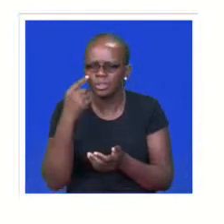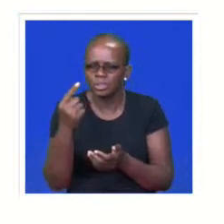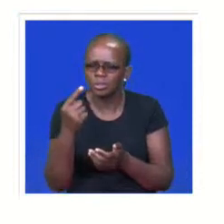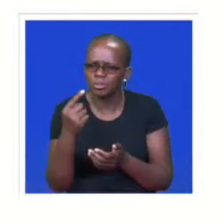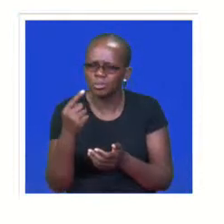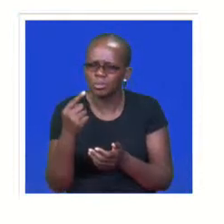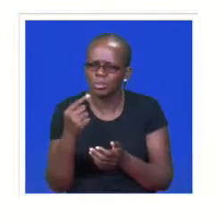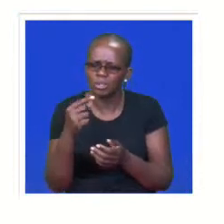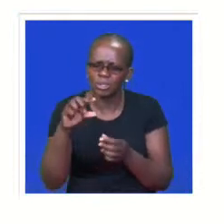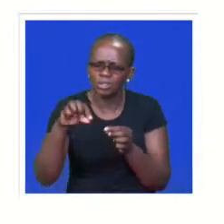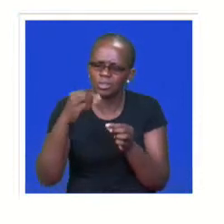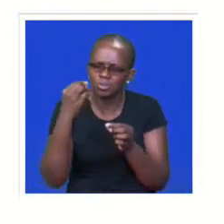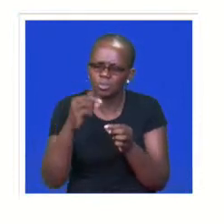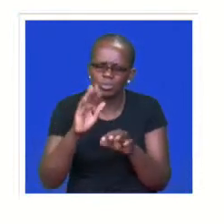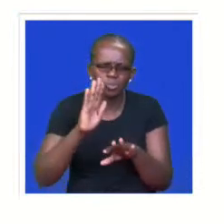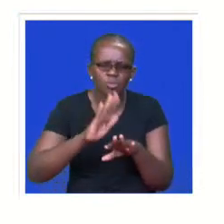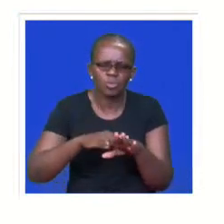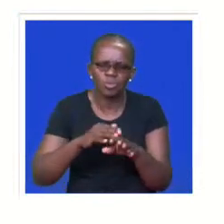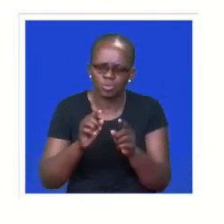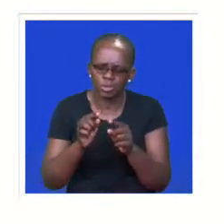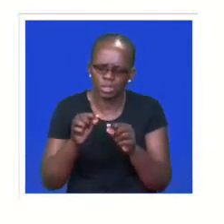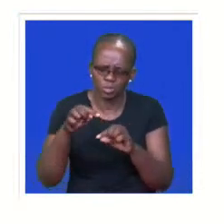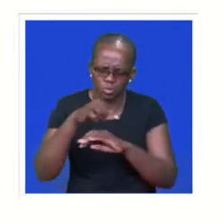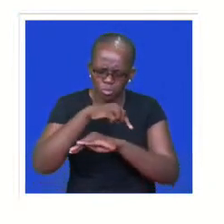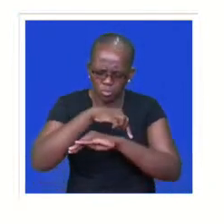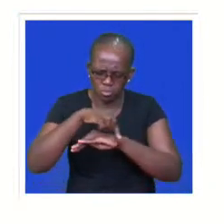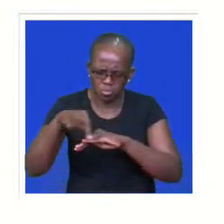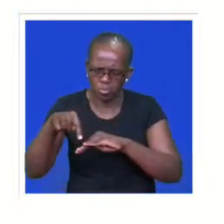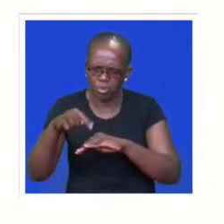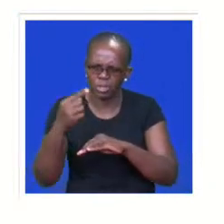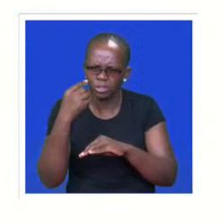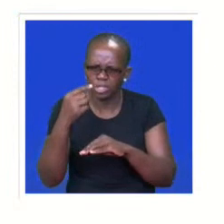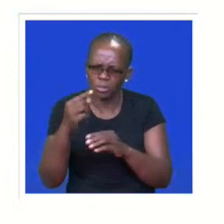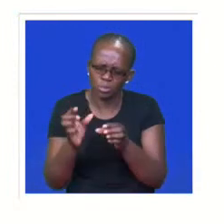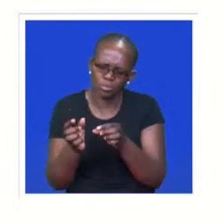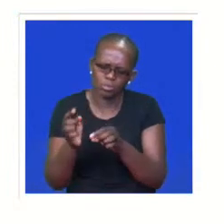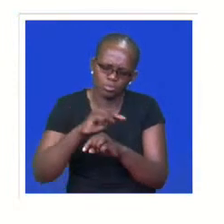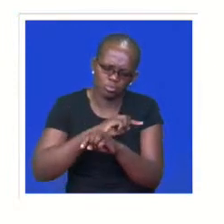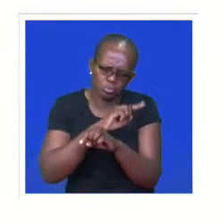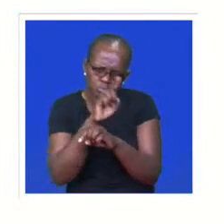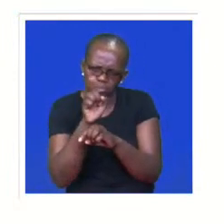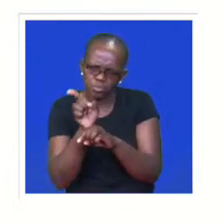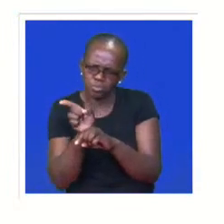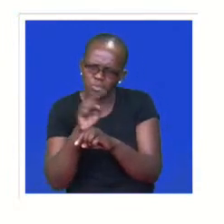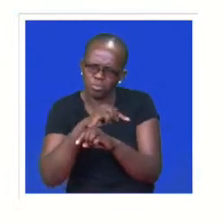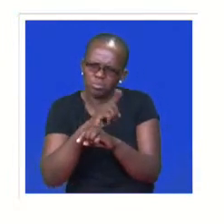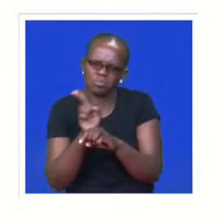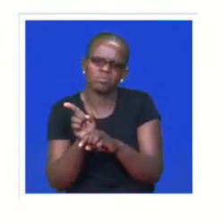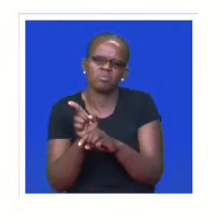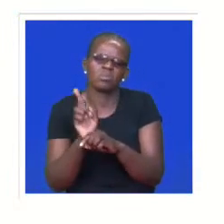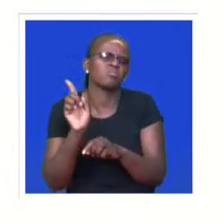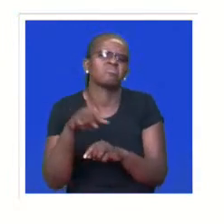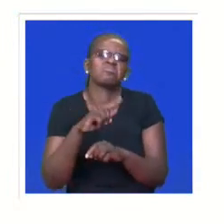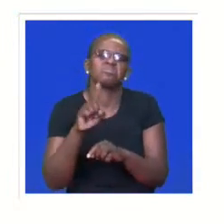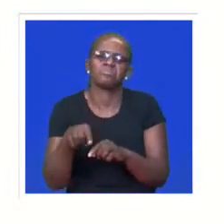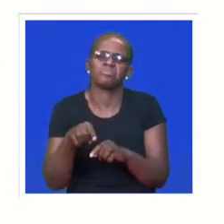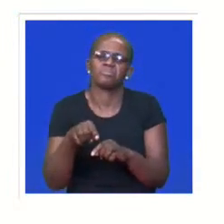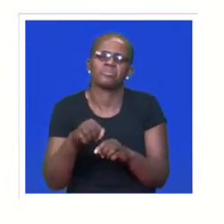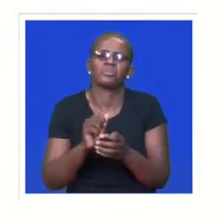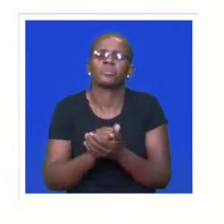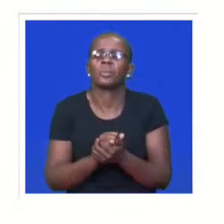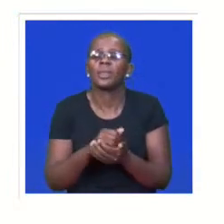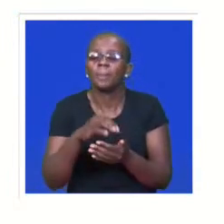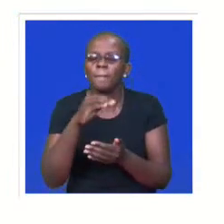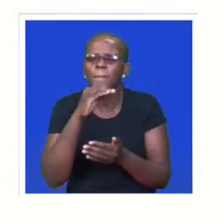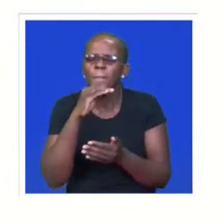It is not straight. Something has happened to that spoon there. If you look at it there, it is totally bent. So when something